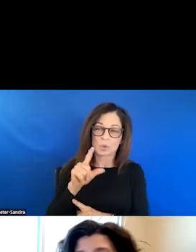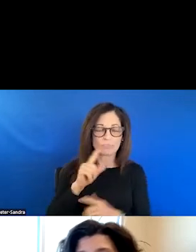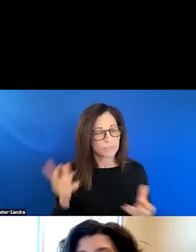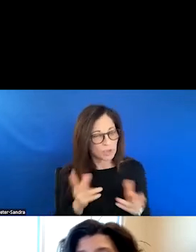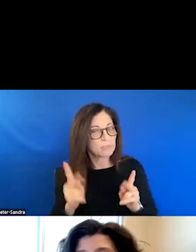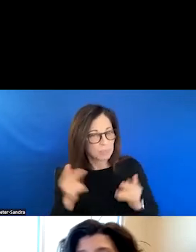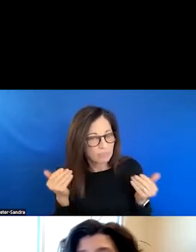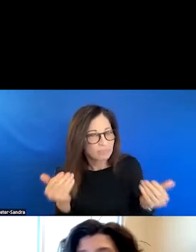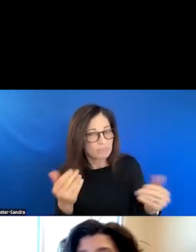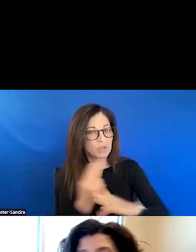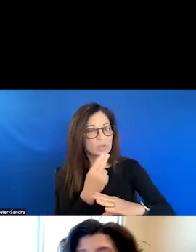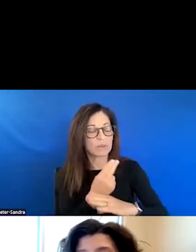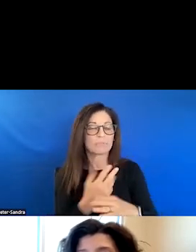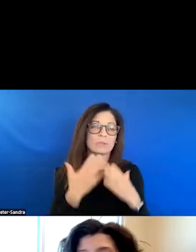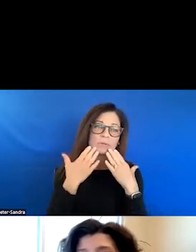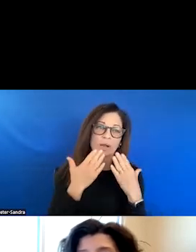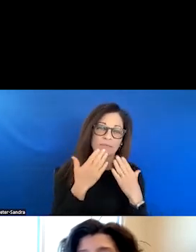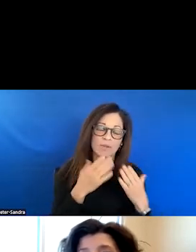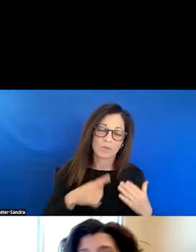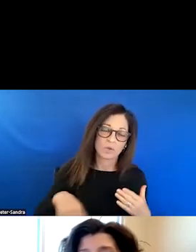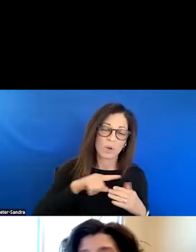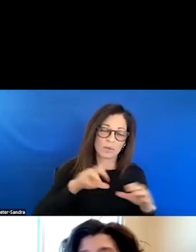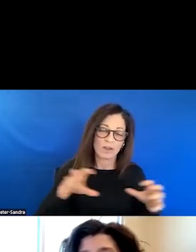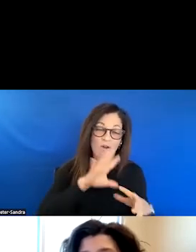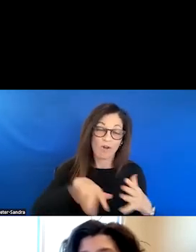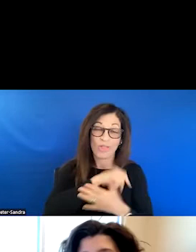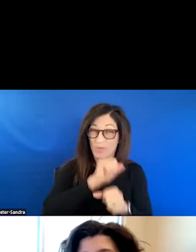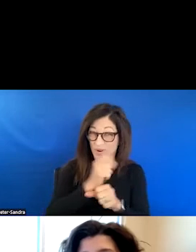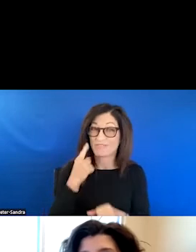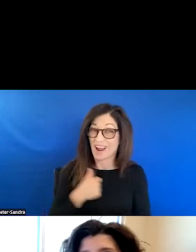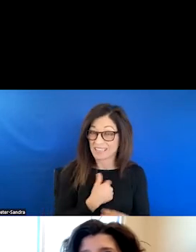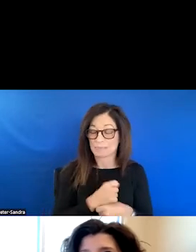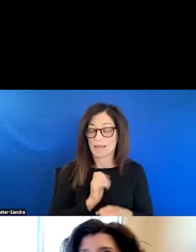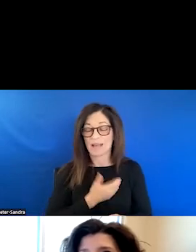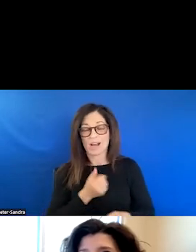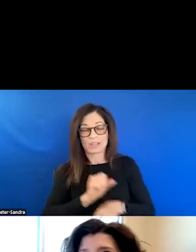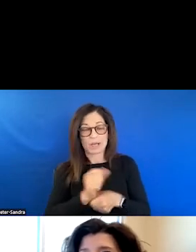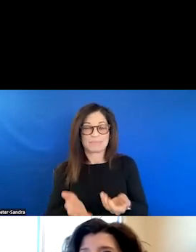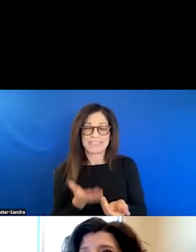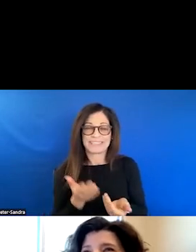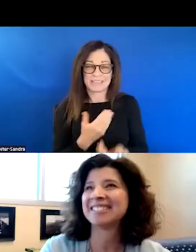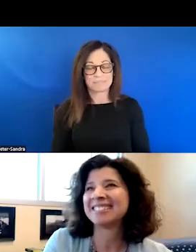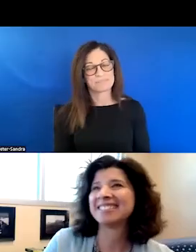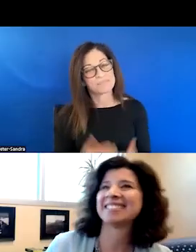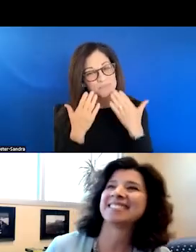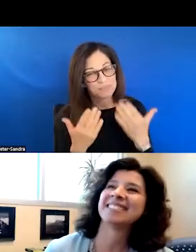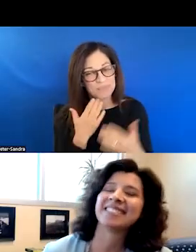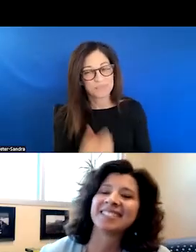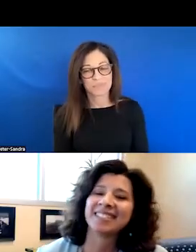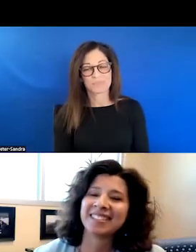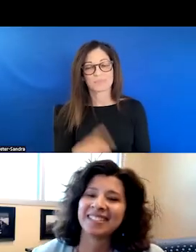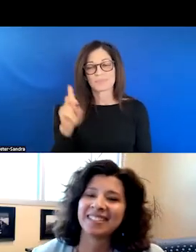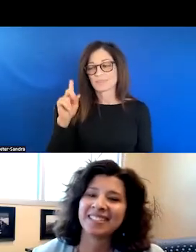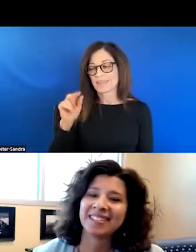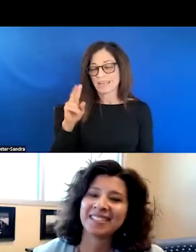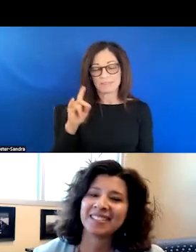it, and grateful that you all did all the legwork for us to make our jobs easier. Thank you. Terrific, Jamie.